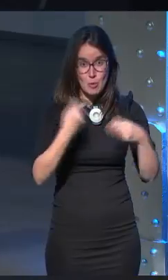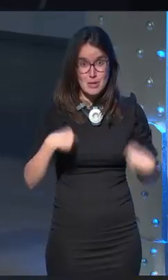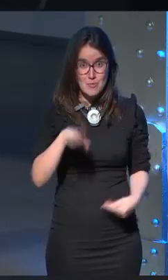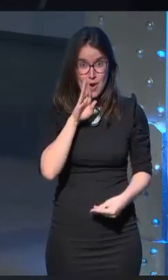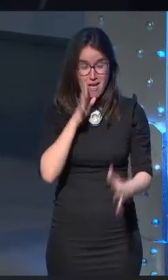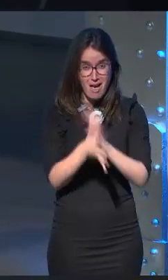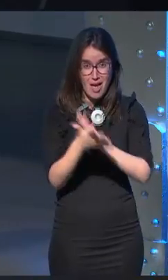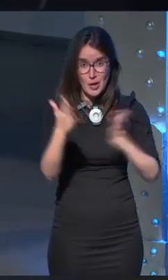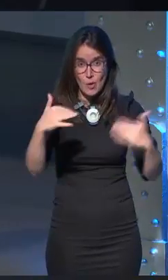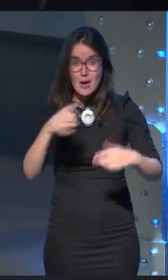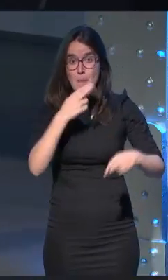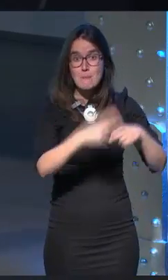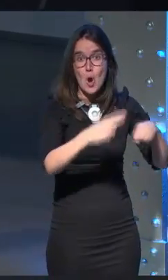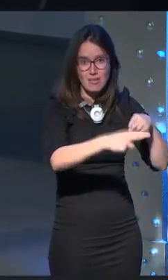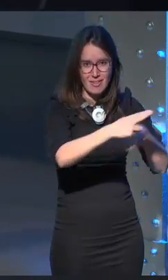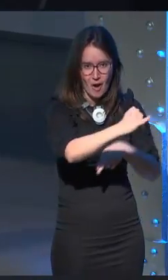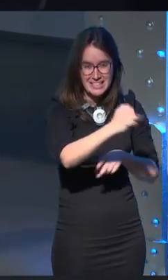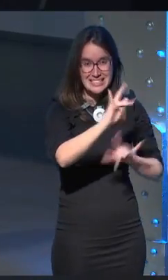enough people.